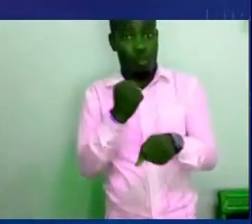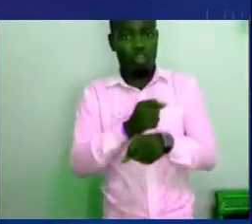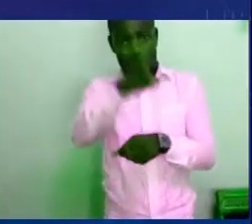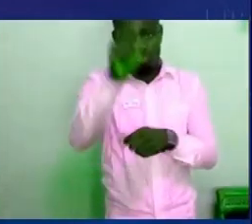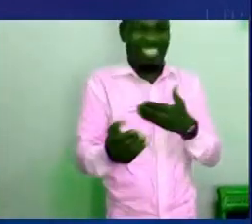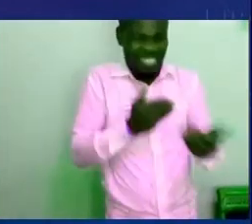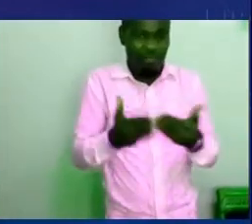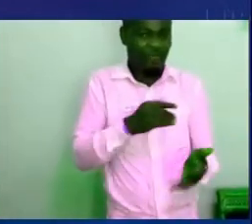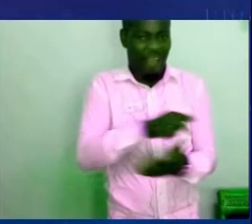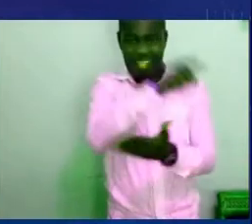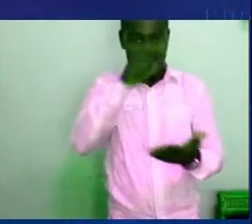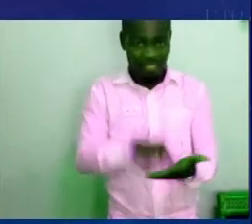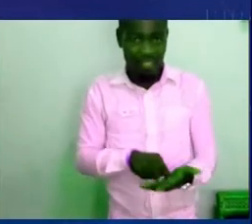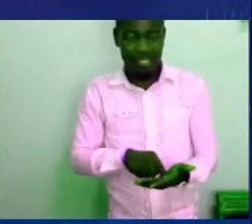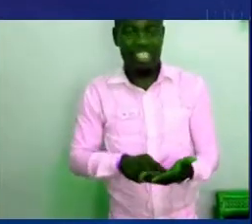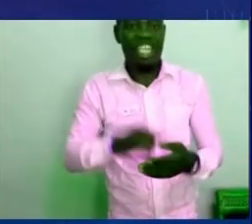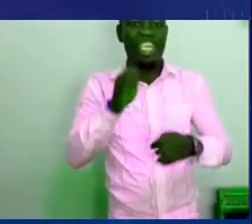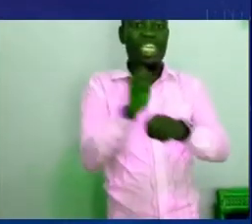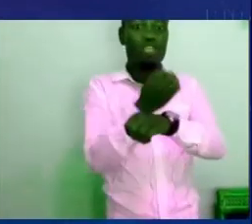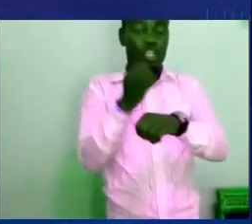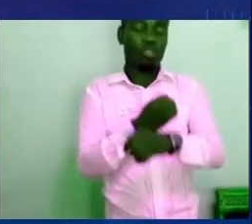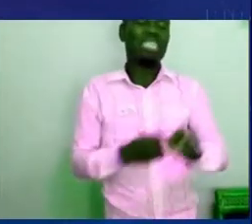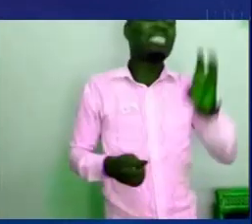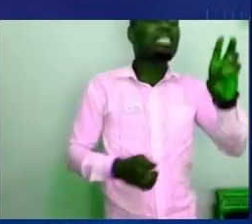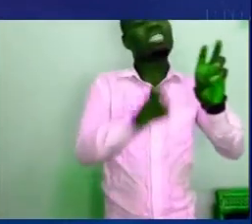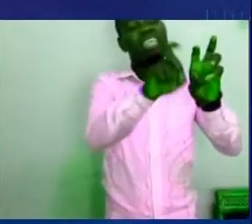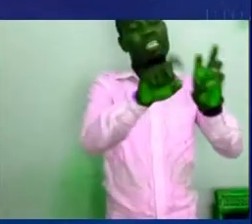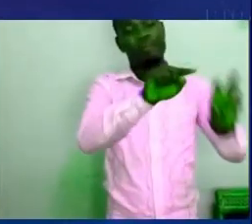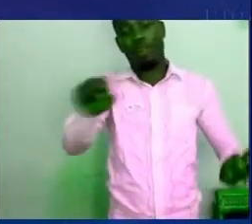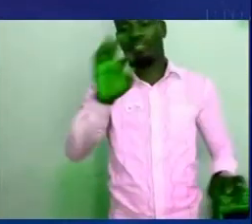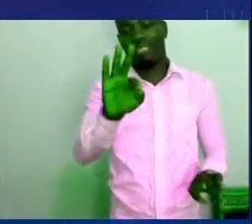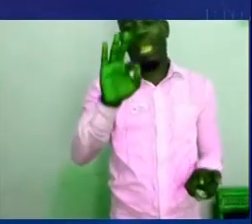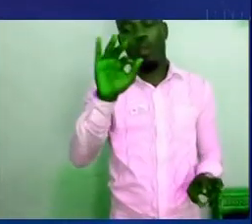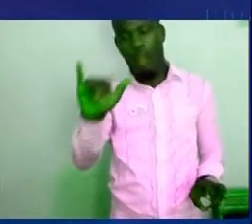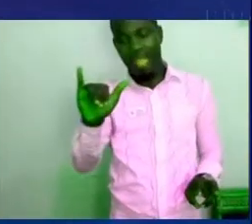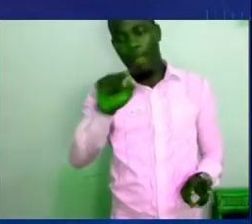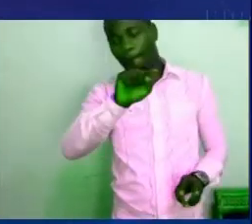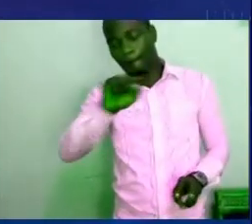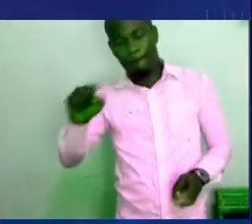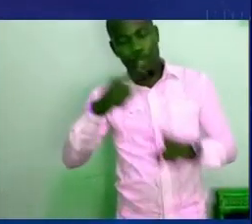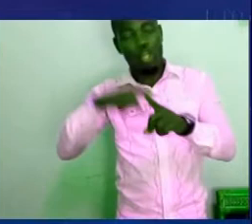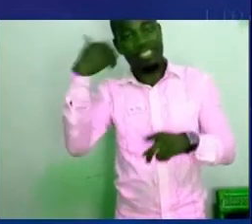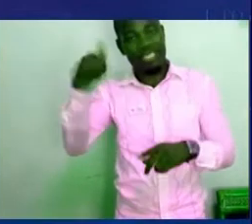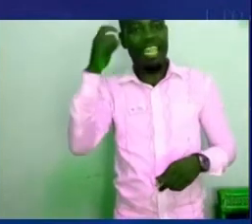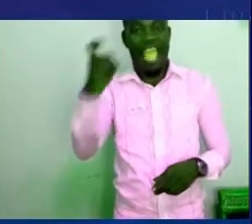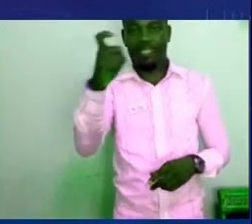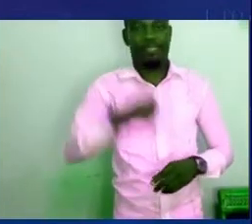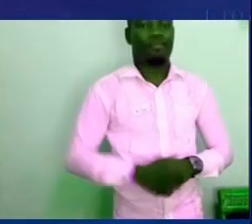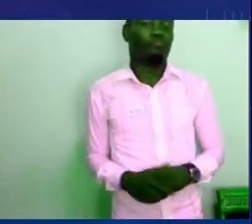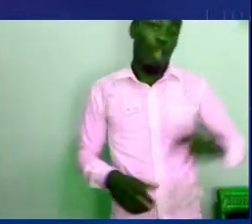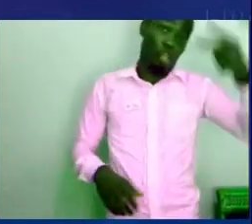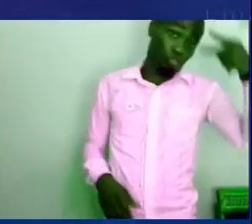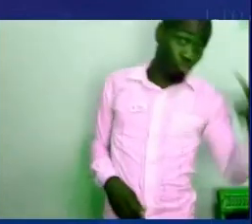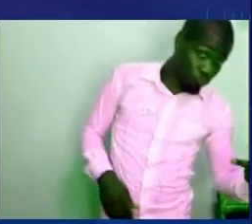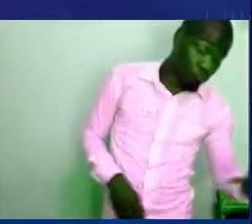Let's have some exercises. I want you to simplify these equations. 6x minus 9y